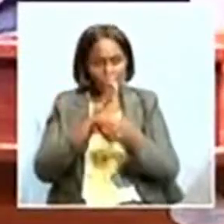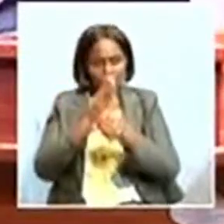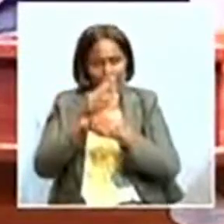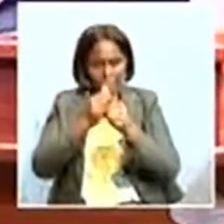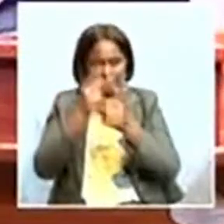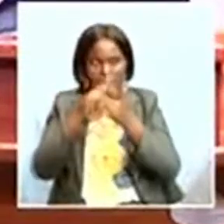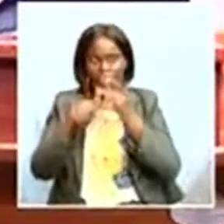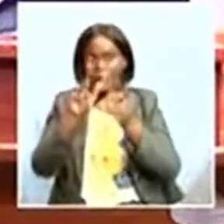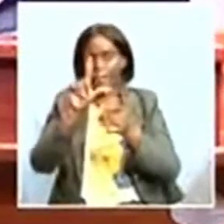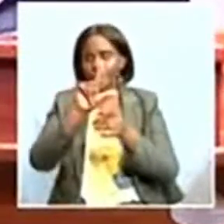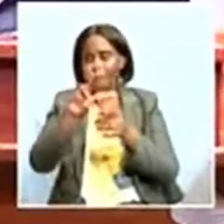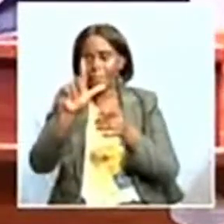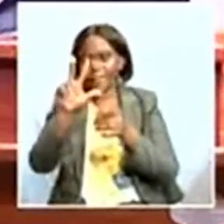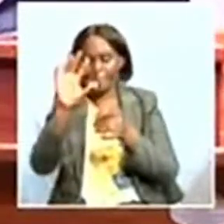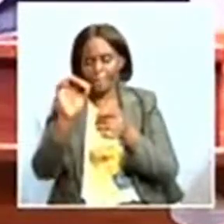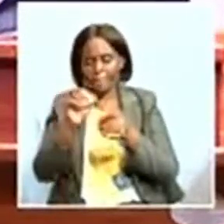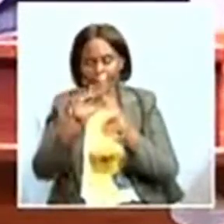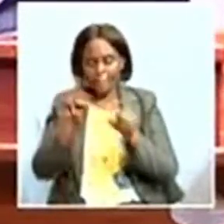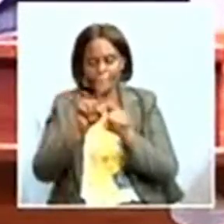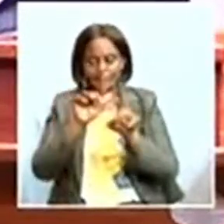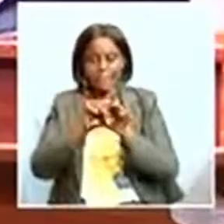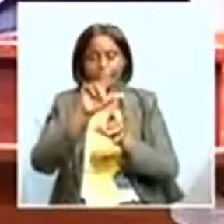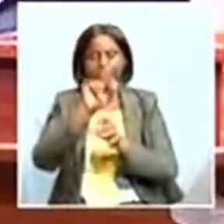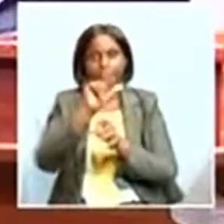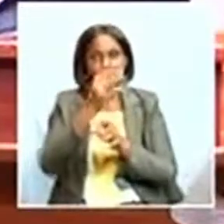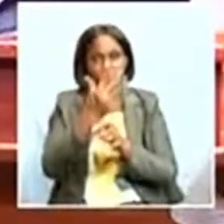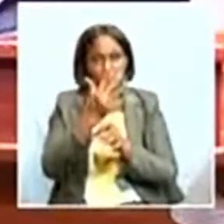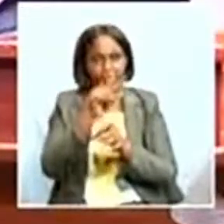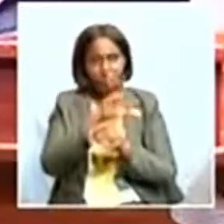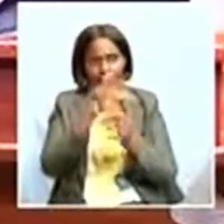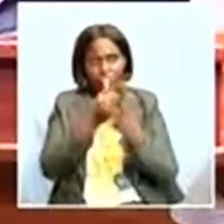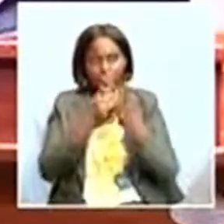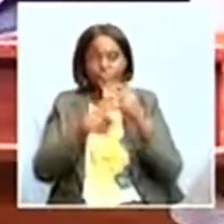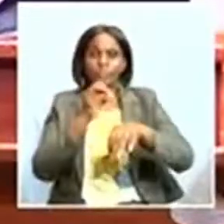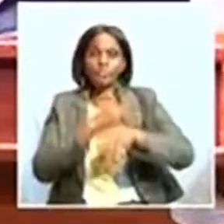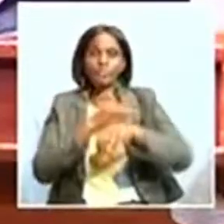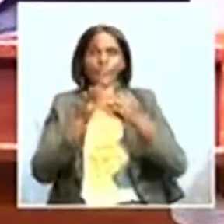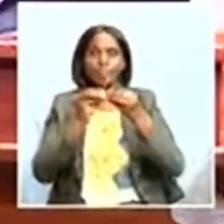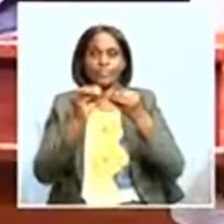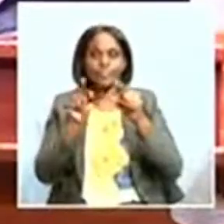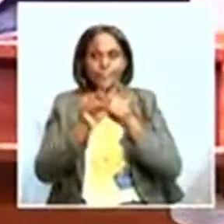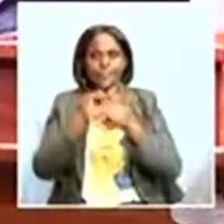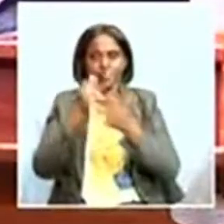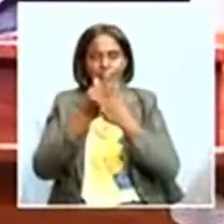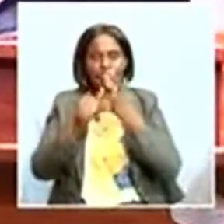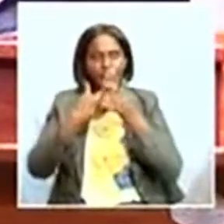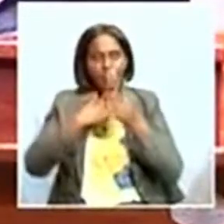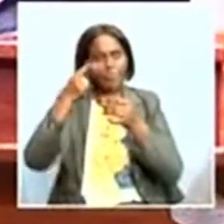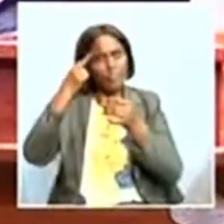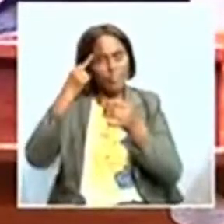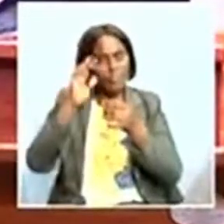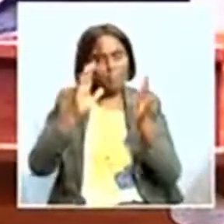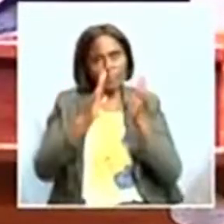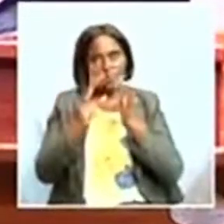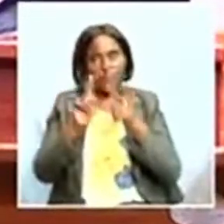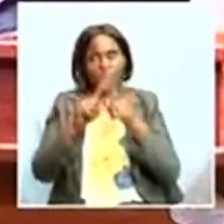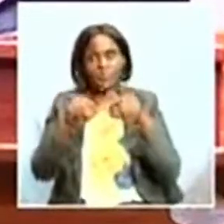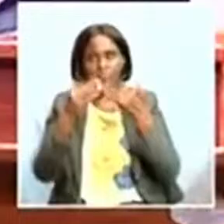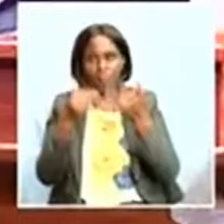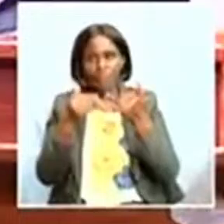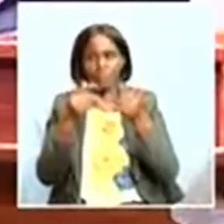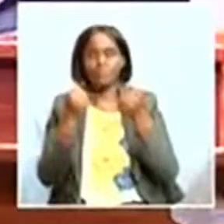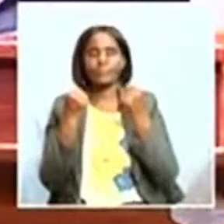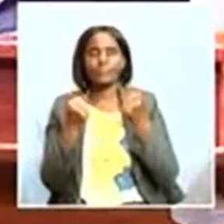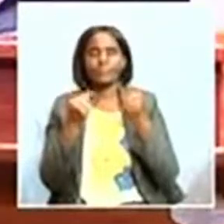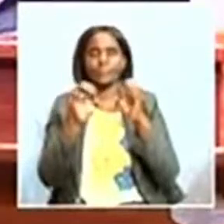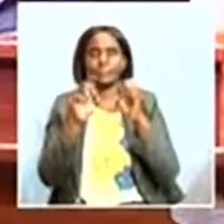a 23% growth in 2025. These investments underscore the government's resolve to provide a